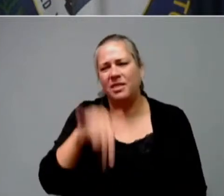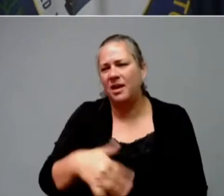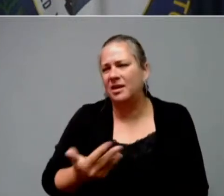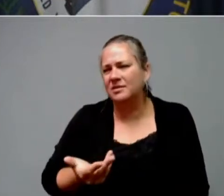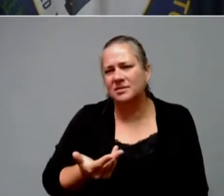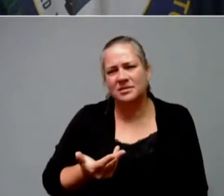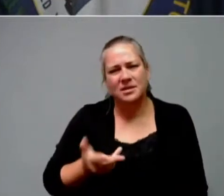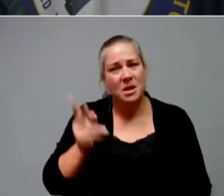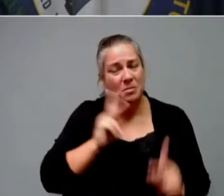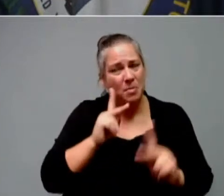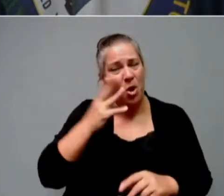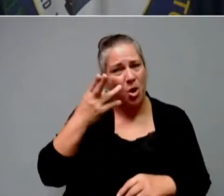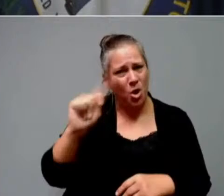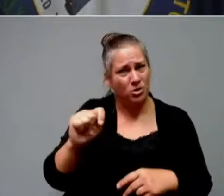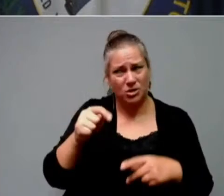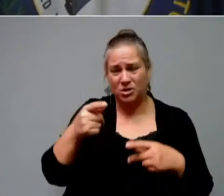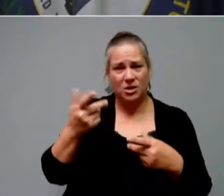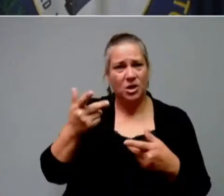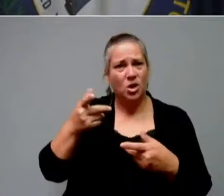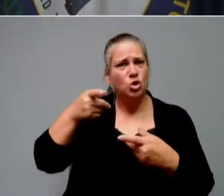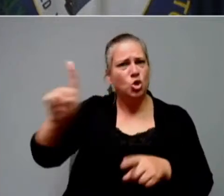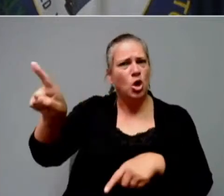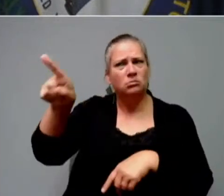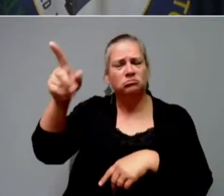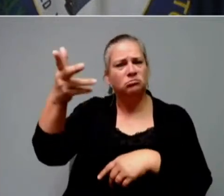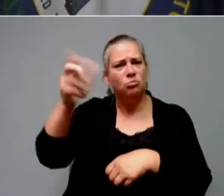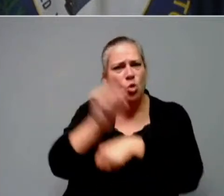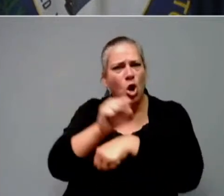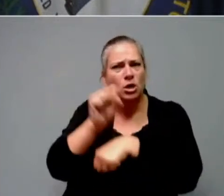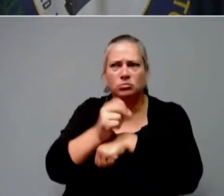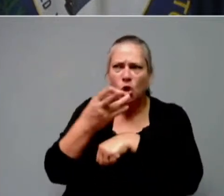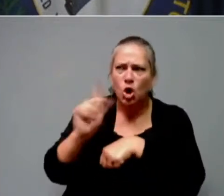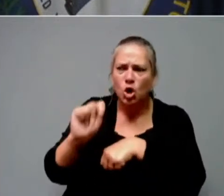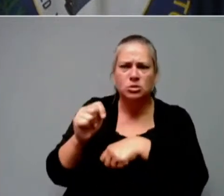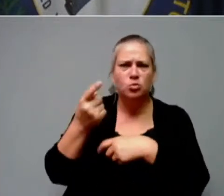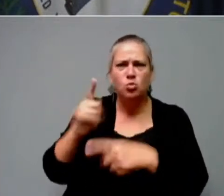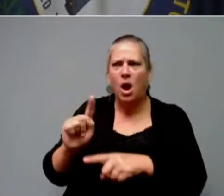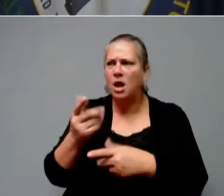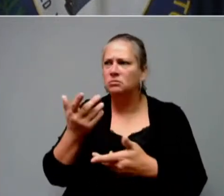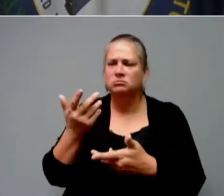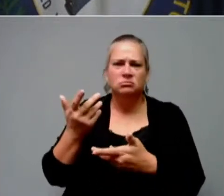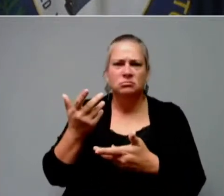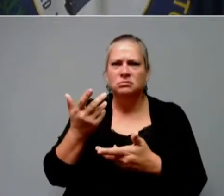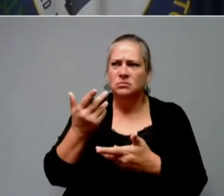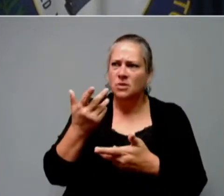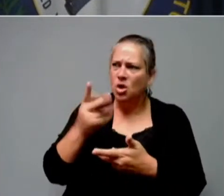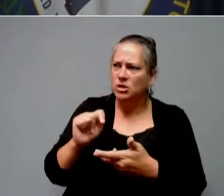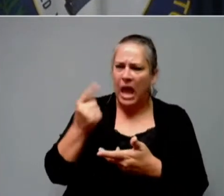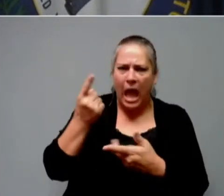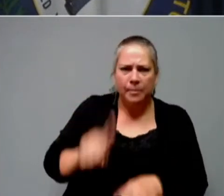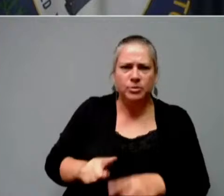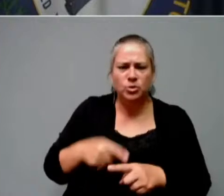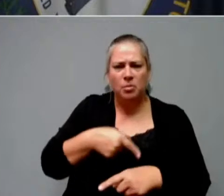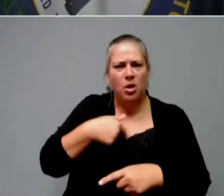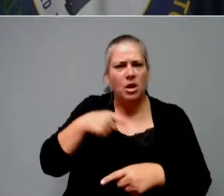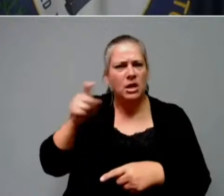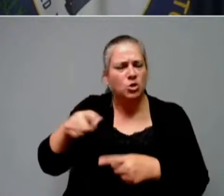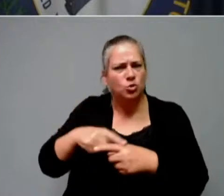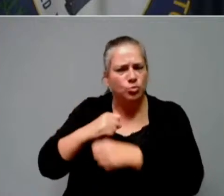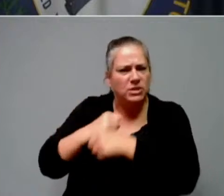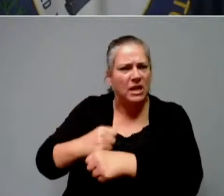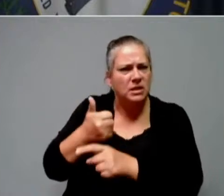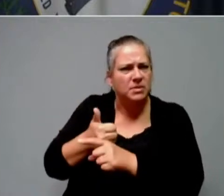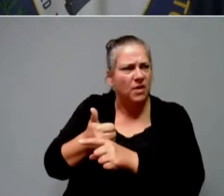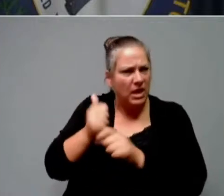in the line of duty need to have a bed when they are hurt. If you want to preserve that, if you want to